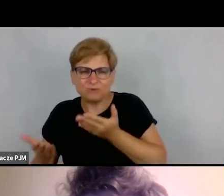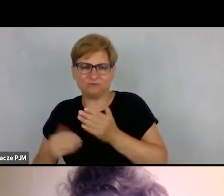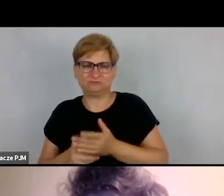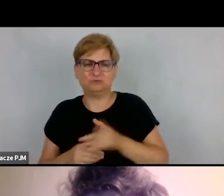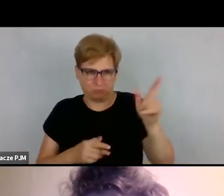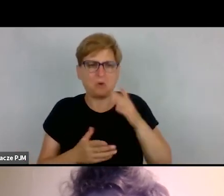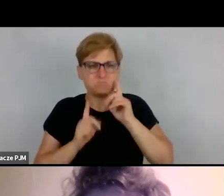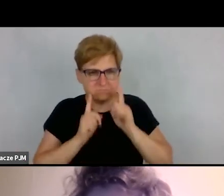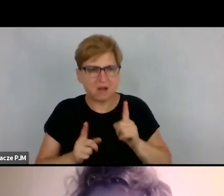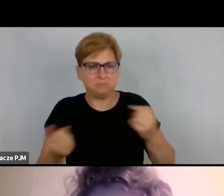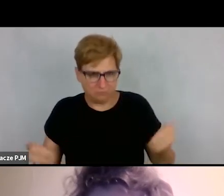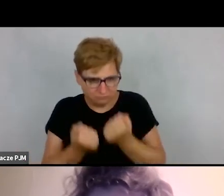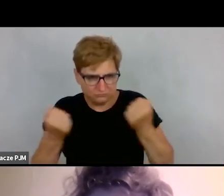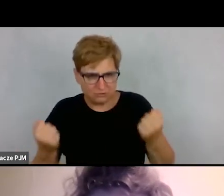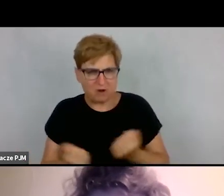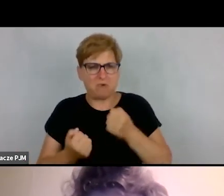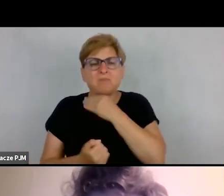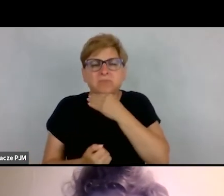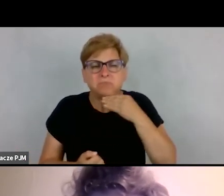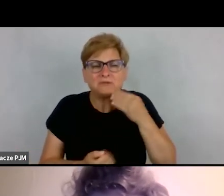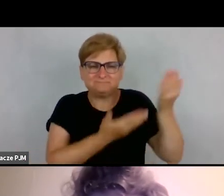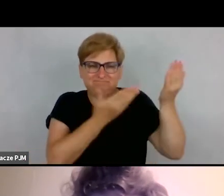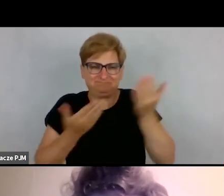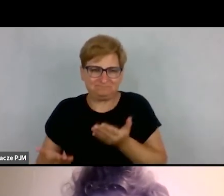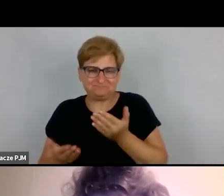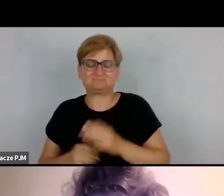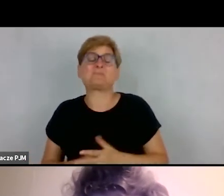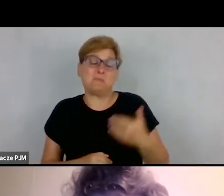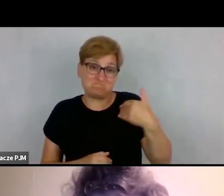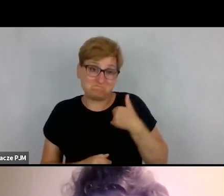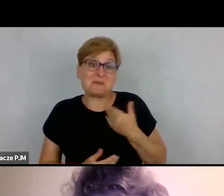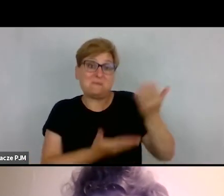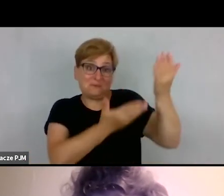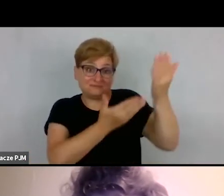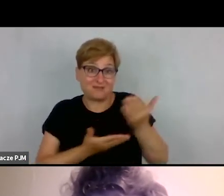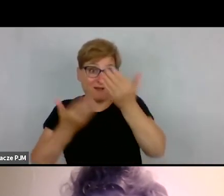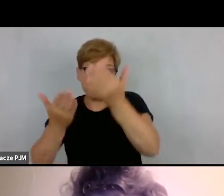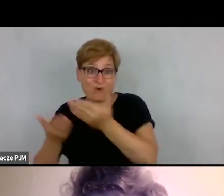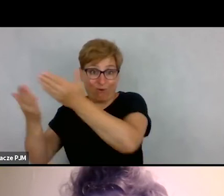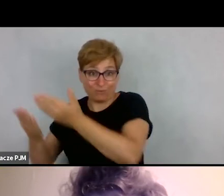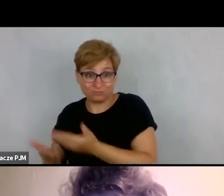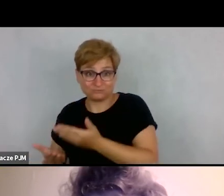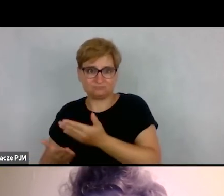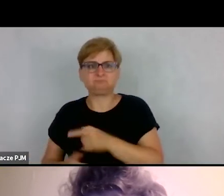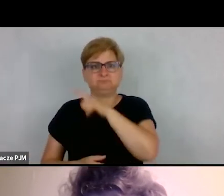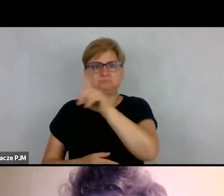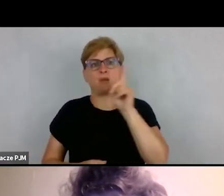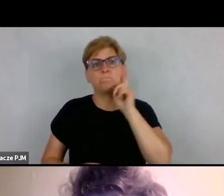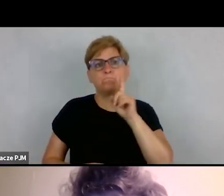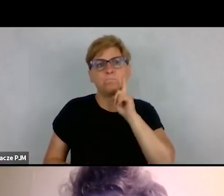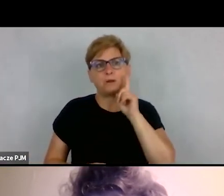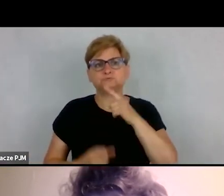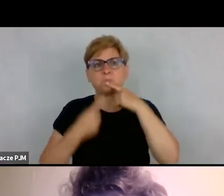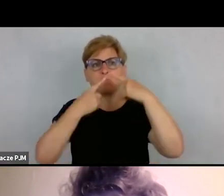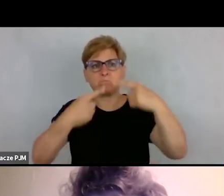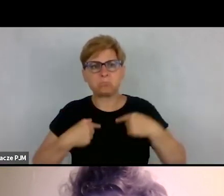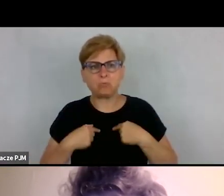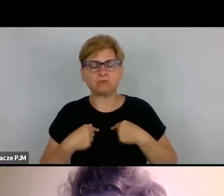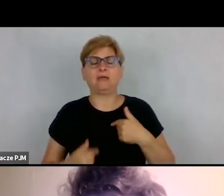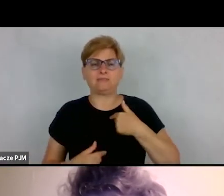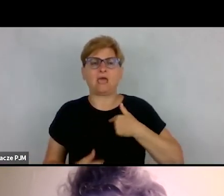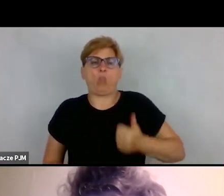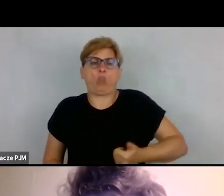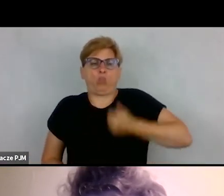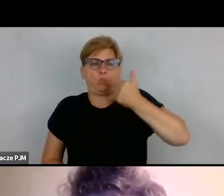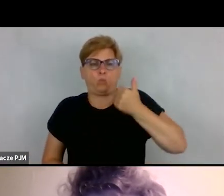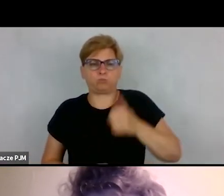am a proud Zulu man. He said, what you're saying makes sense to me, but I'm going to have to figure out what I do with